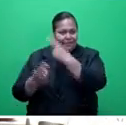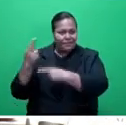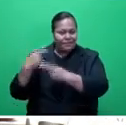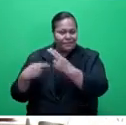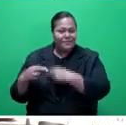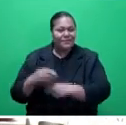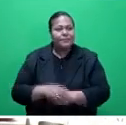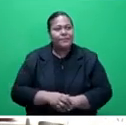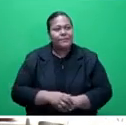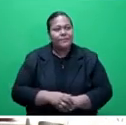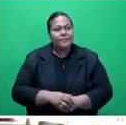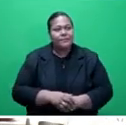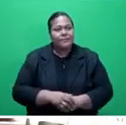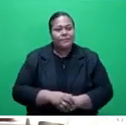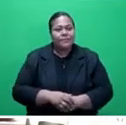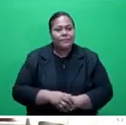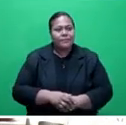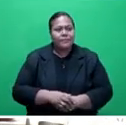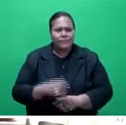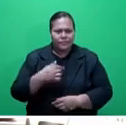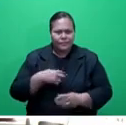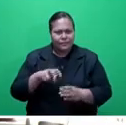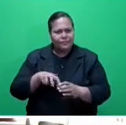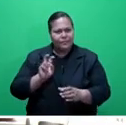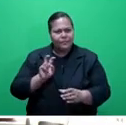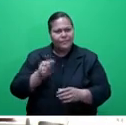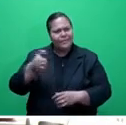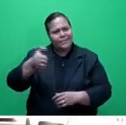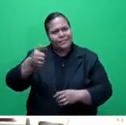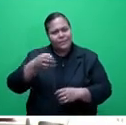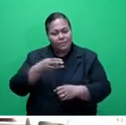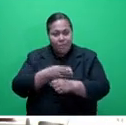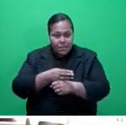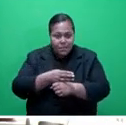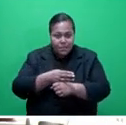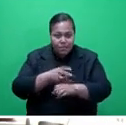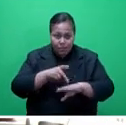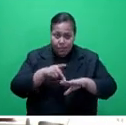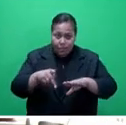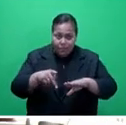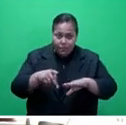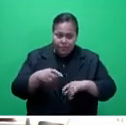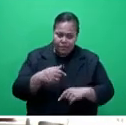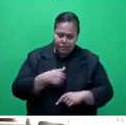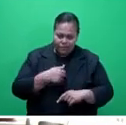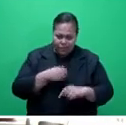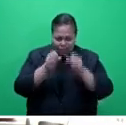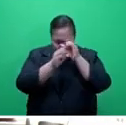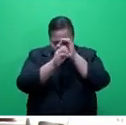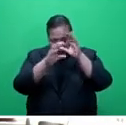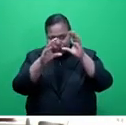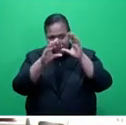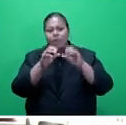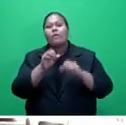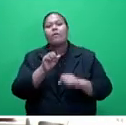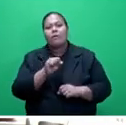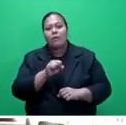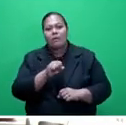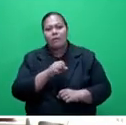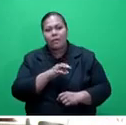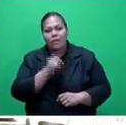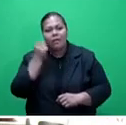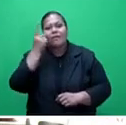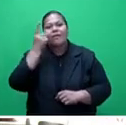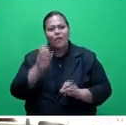Being away for about 16 months, sir, from Parliament has given me a unique perspective, and I've had the opportunity